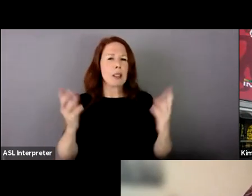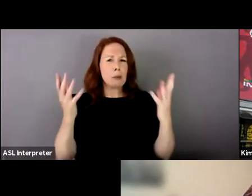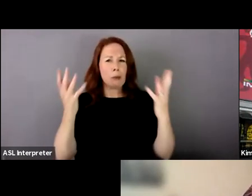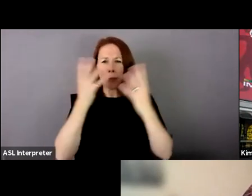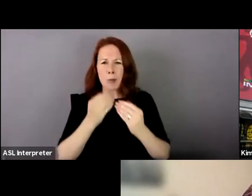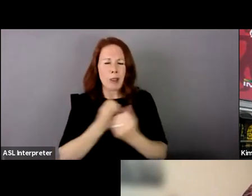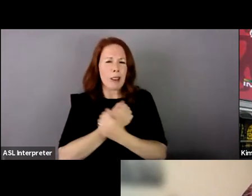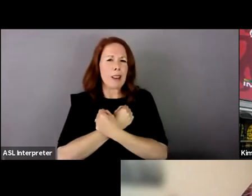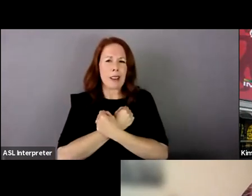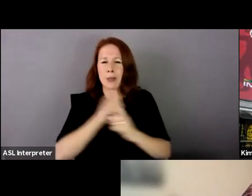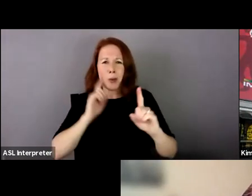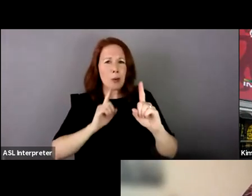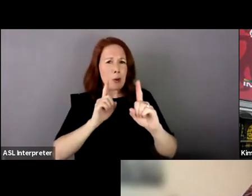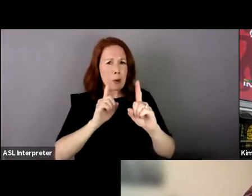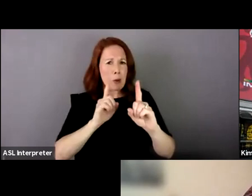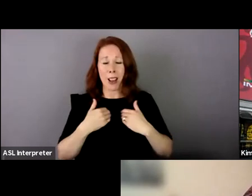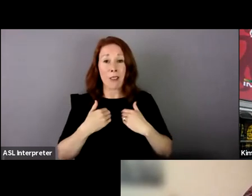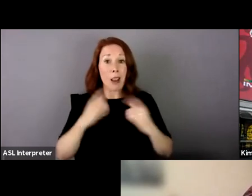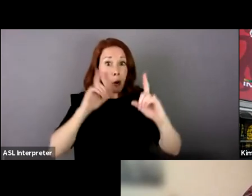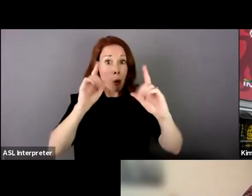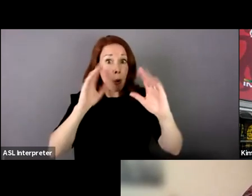aiming for, and I would love to see that be the norm.